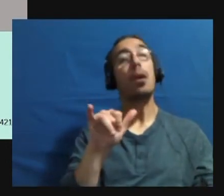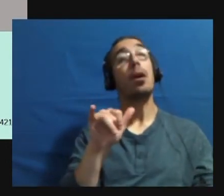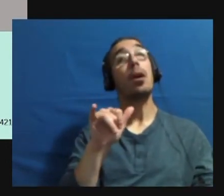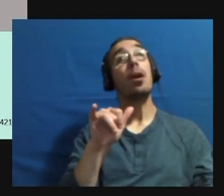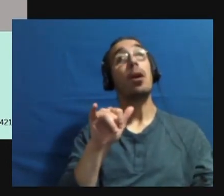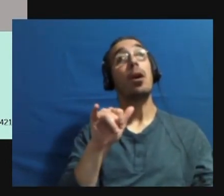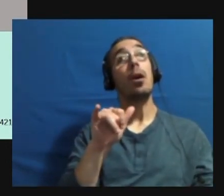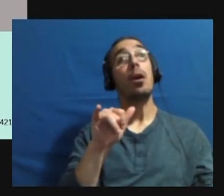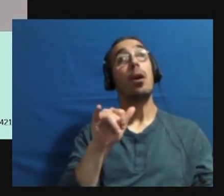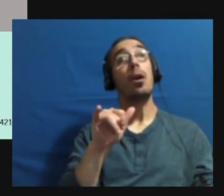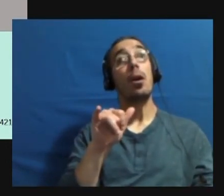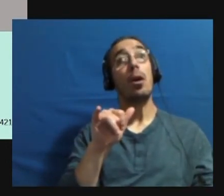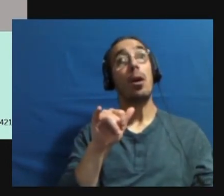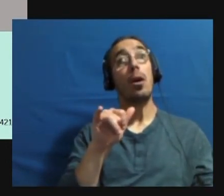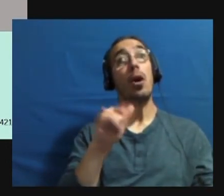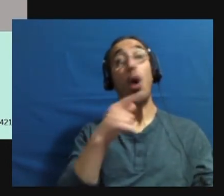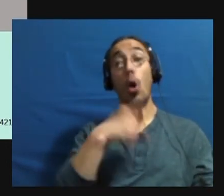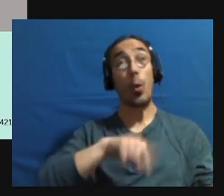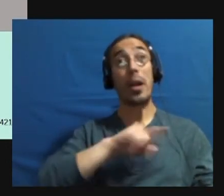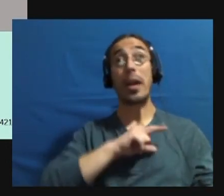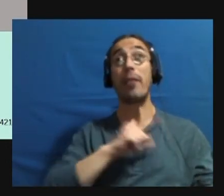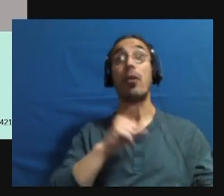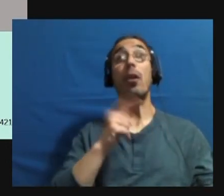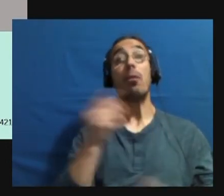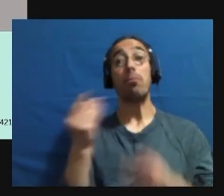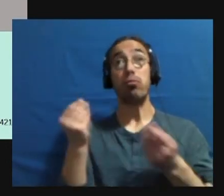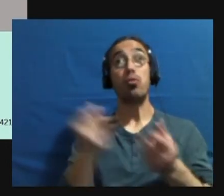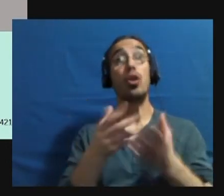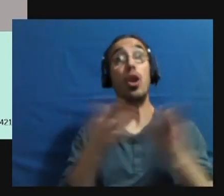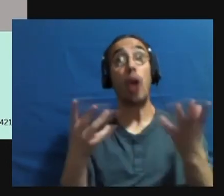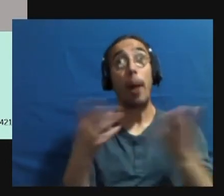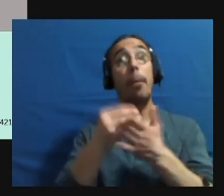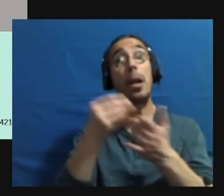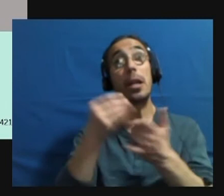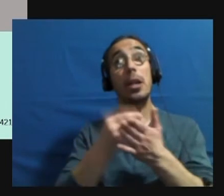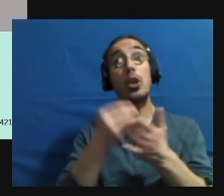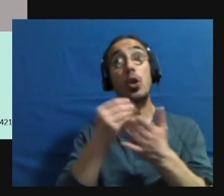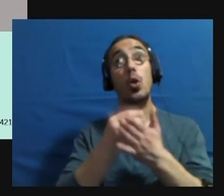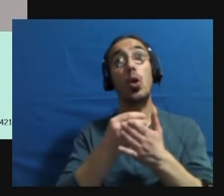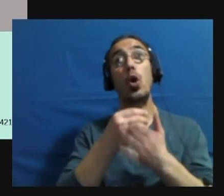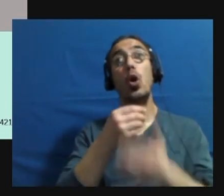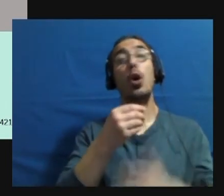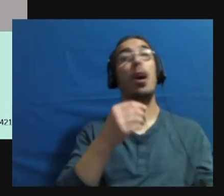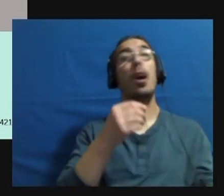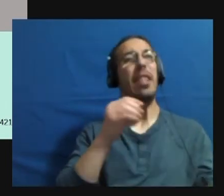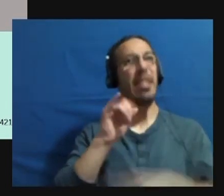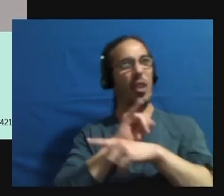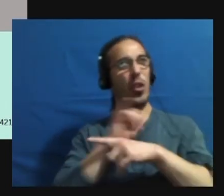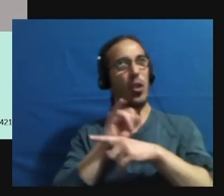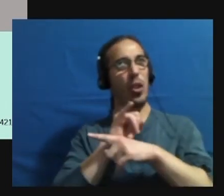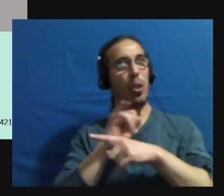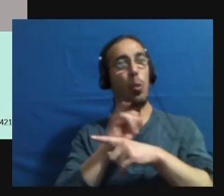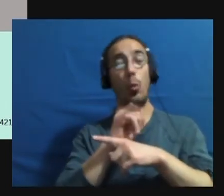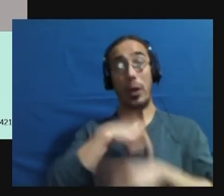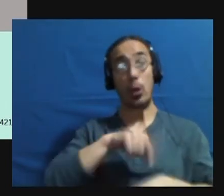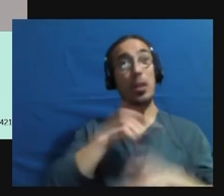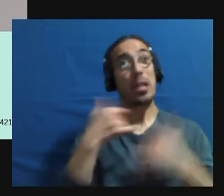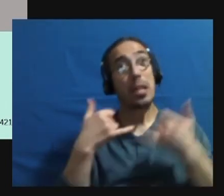multi-trillion-dollar global industry. It's not okay. That we are human beings, and